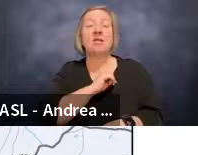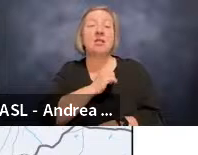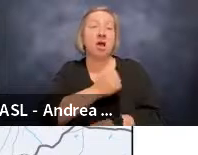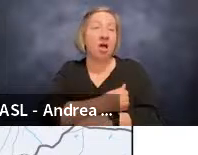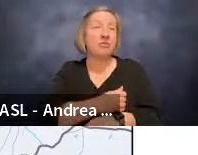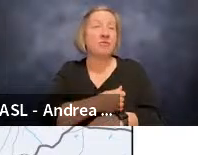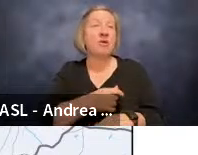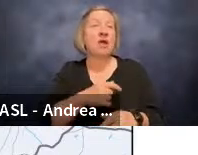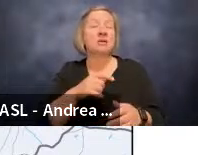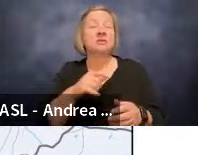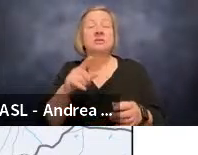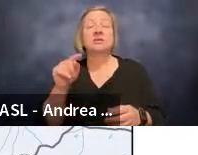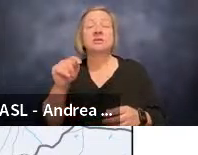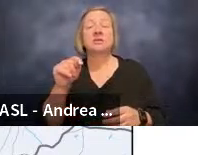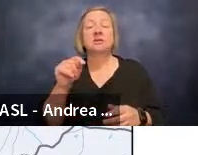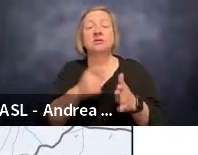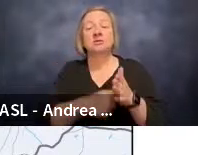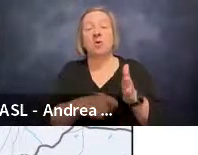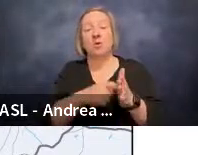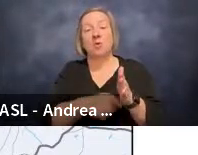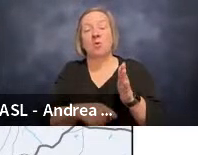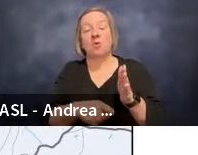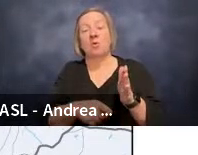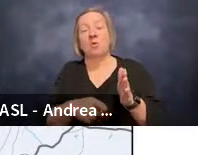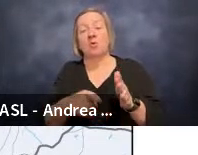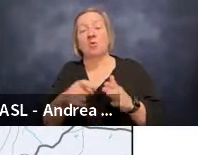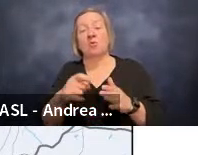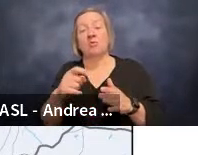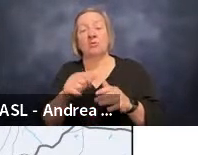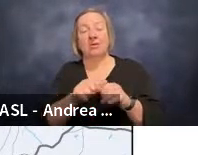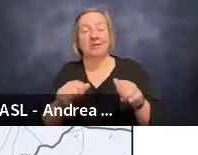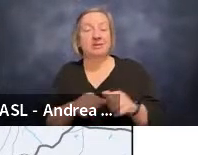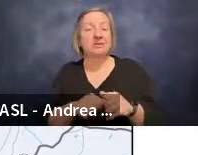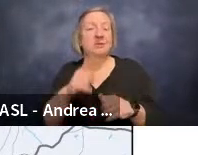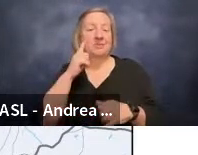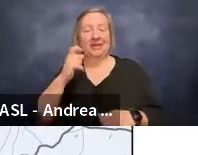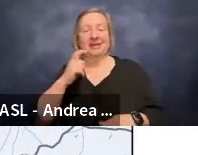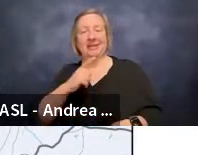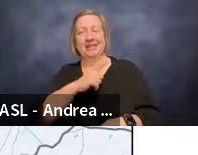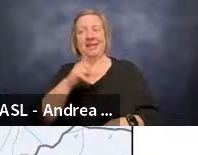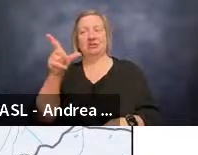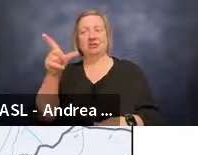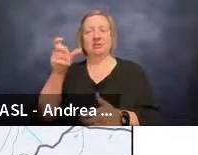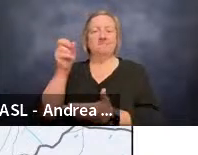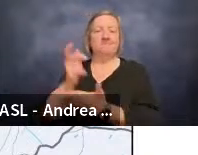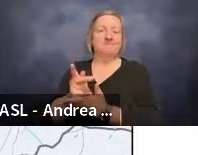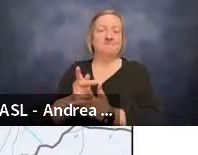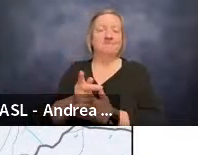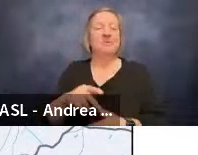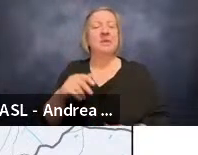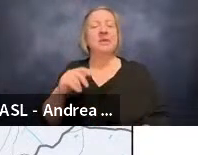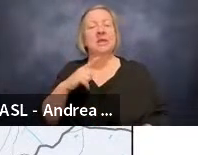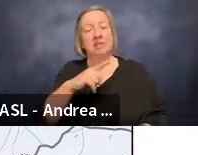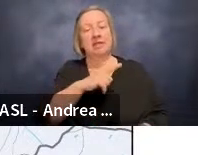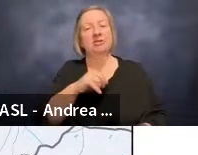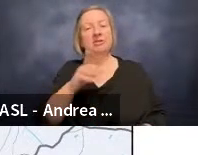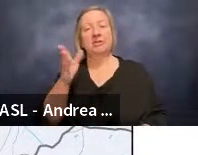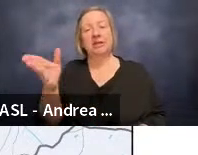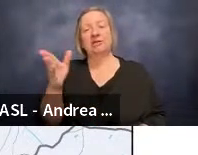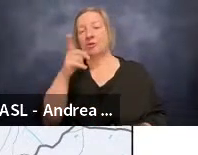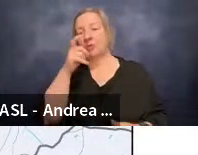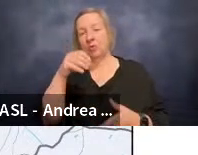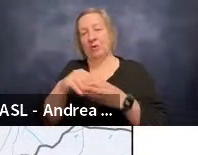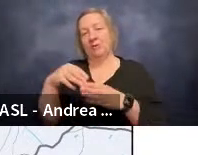we call it authorized is the legislature, as Megan stated, the legislature is the entity that in